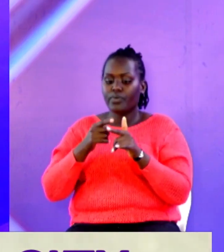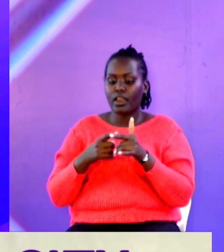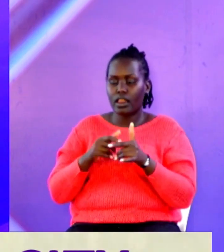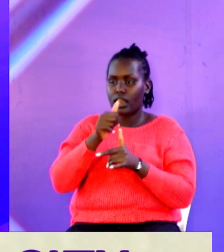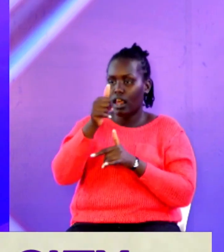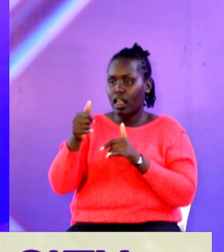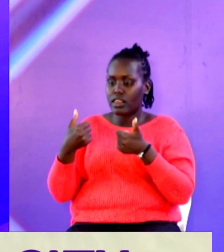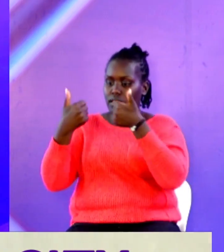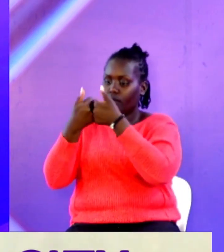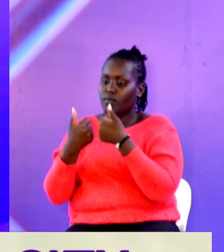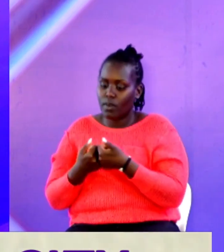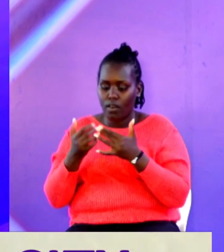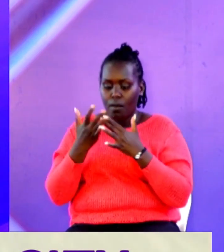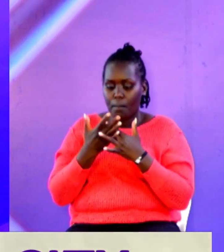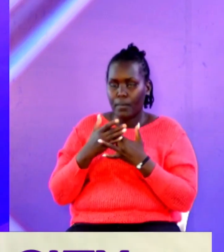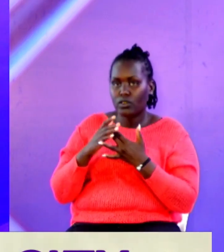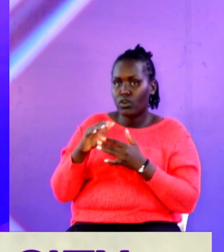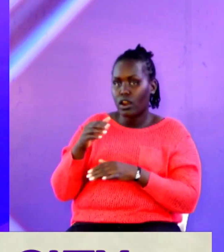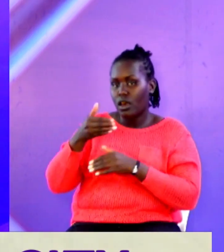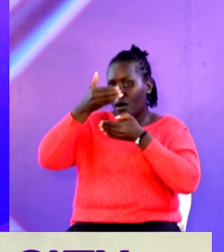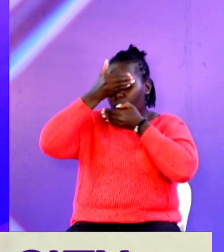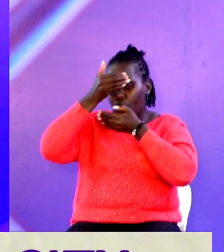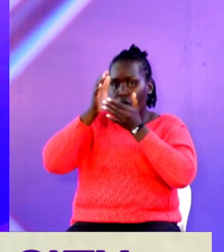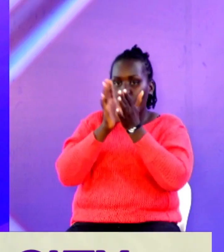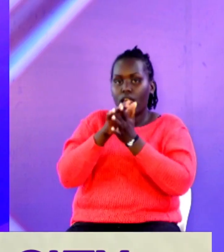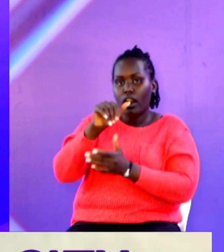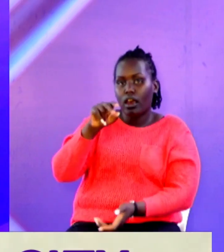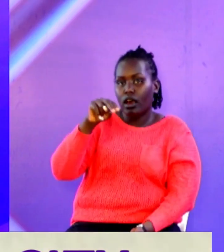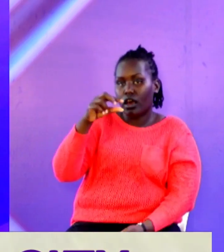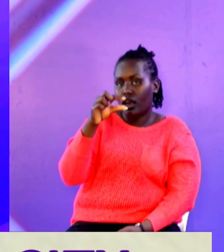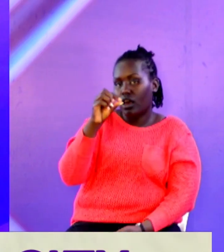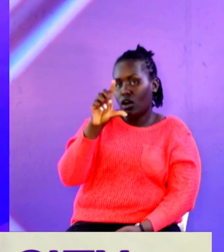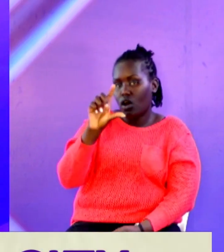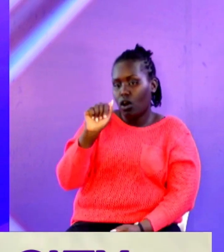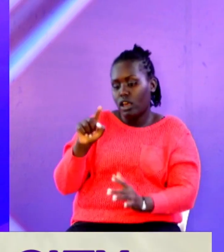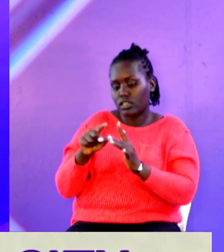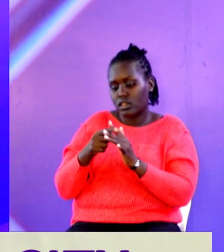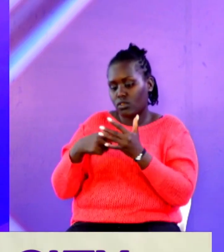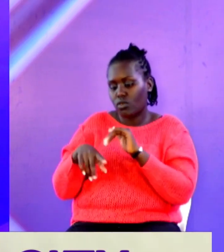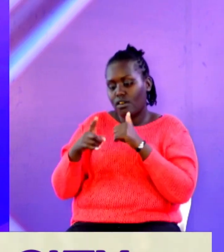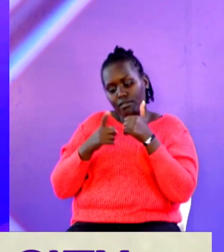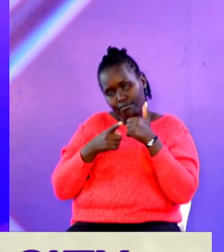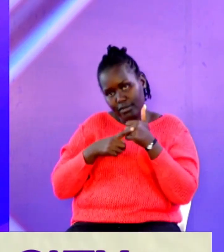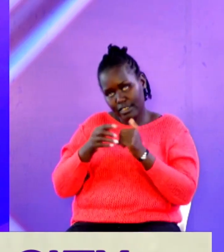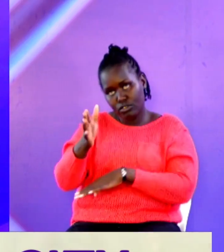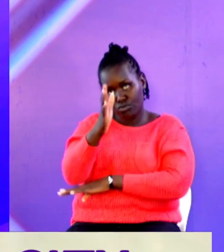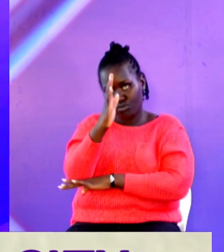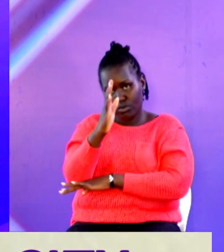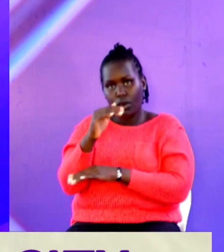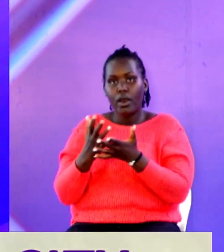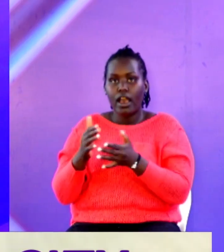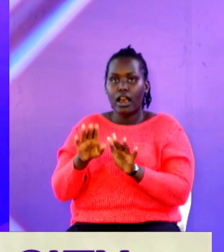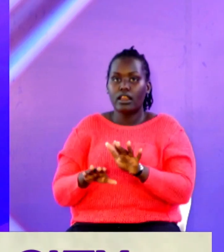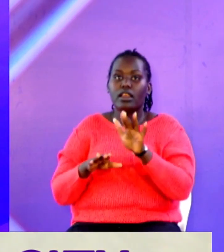the other game between Morocco and Angola will be starting at 6 sharp at the Nyayo Stadium,